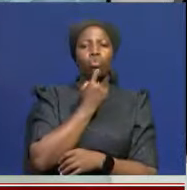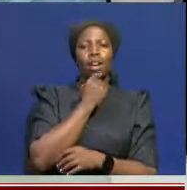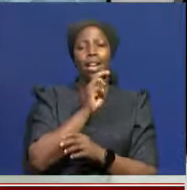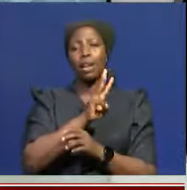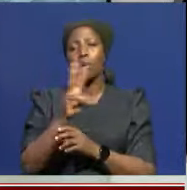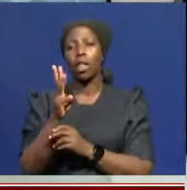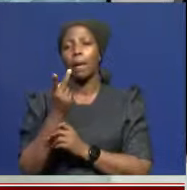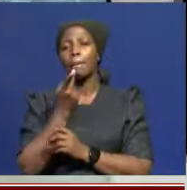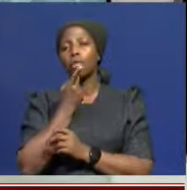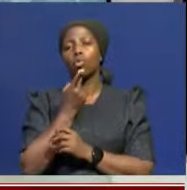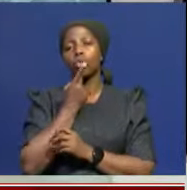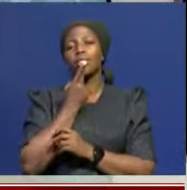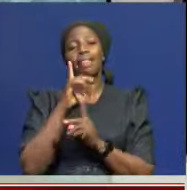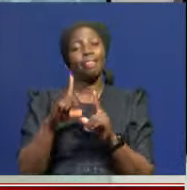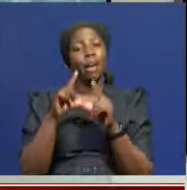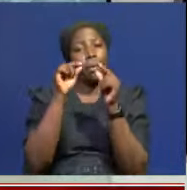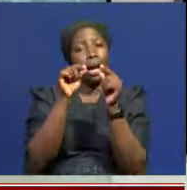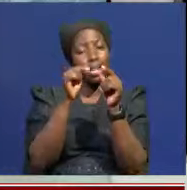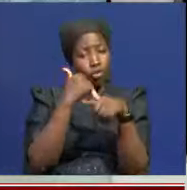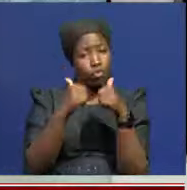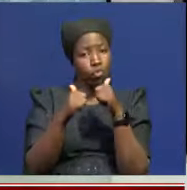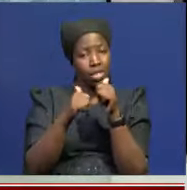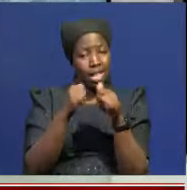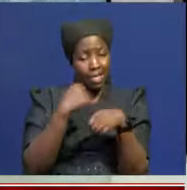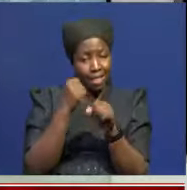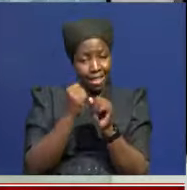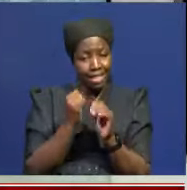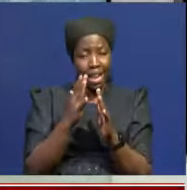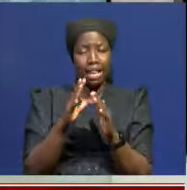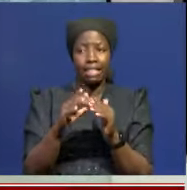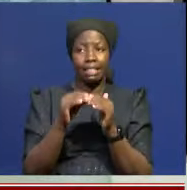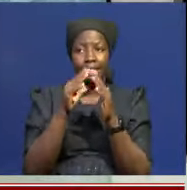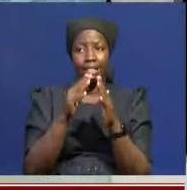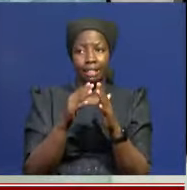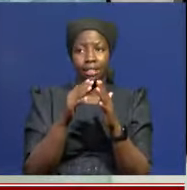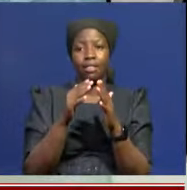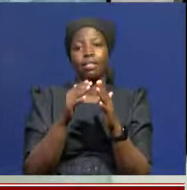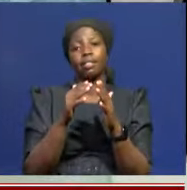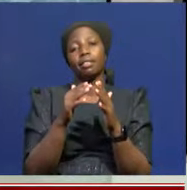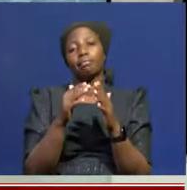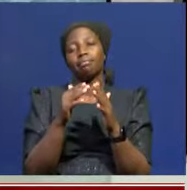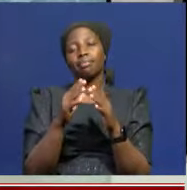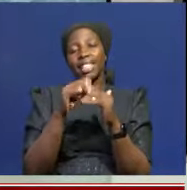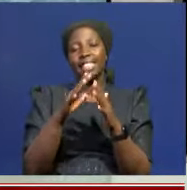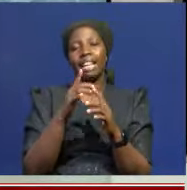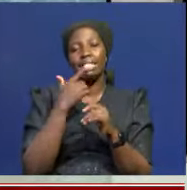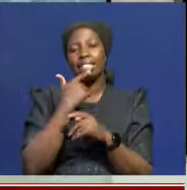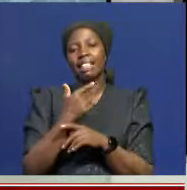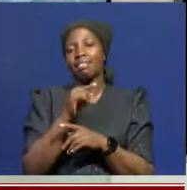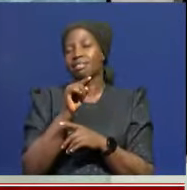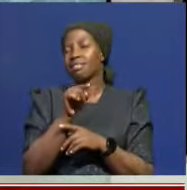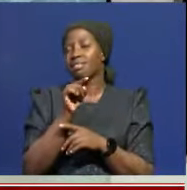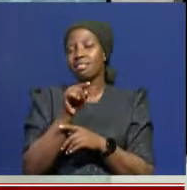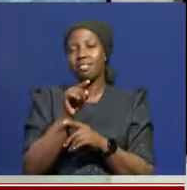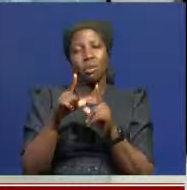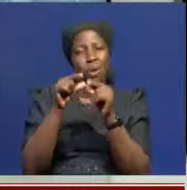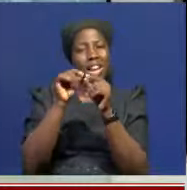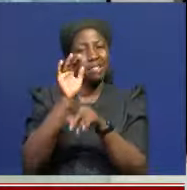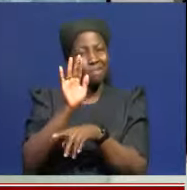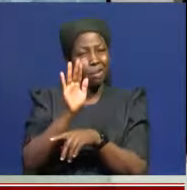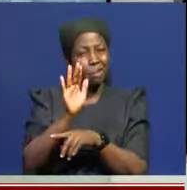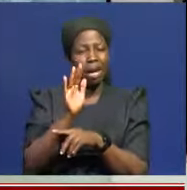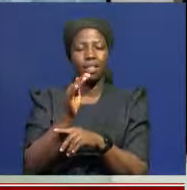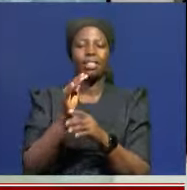made by the leaders deemed as not insightful by the DCI. JJ Curia was there and